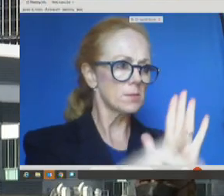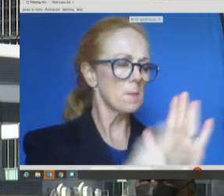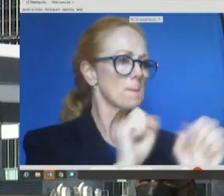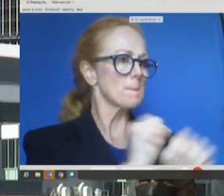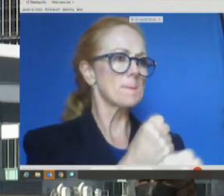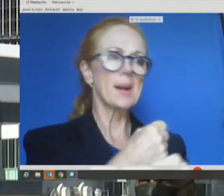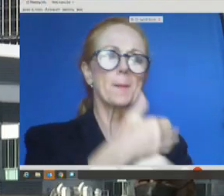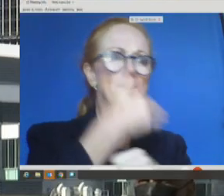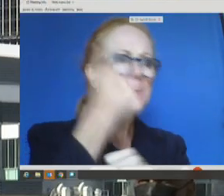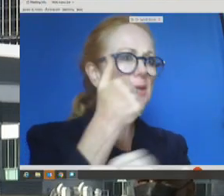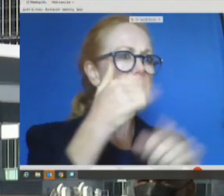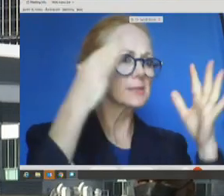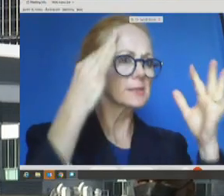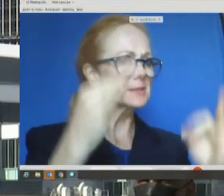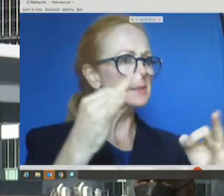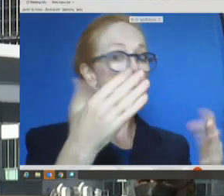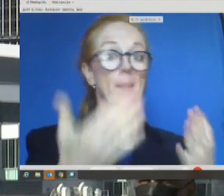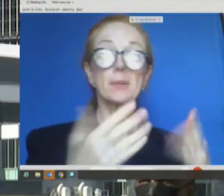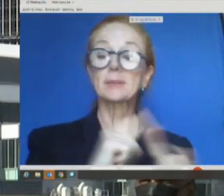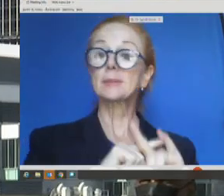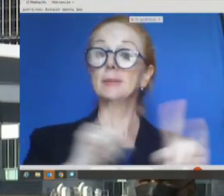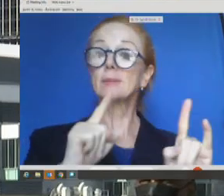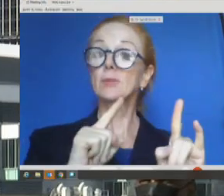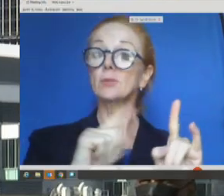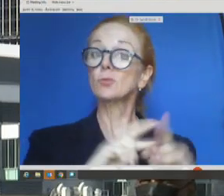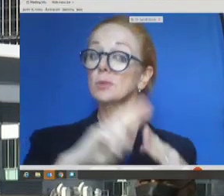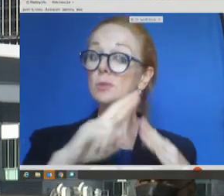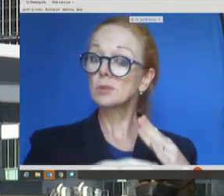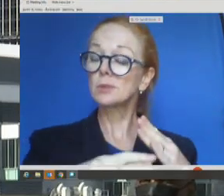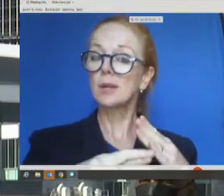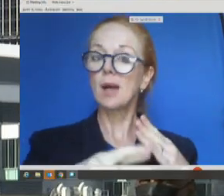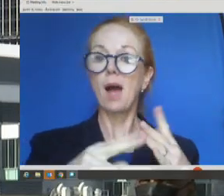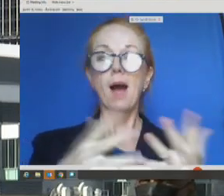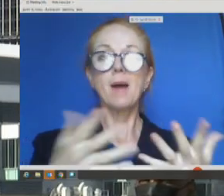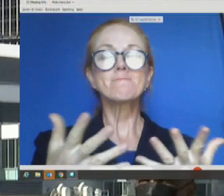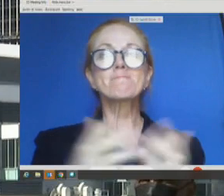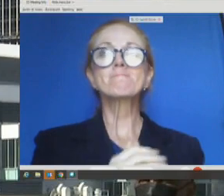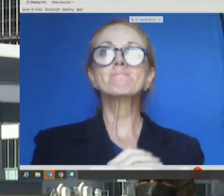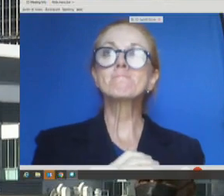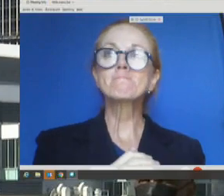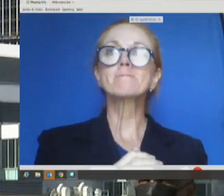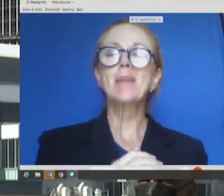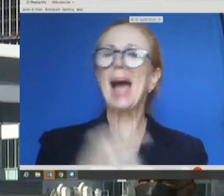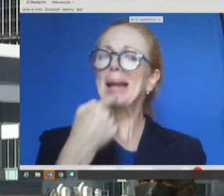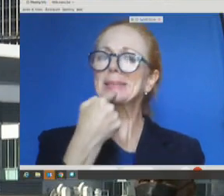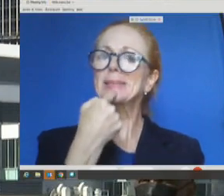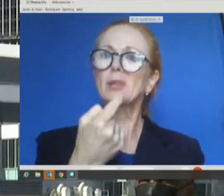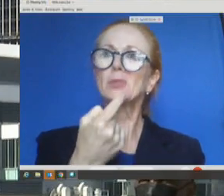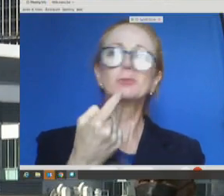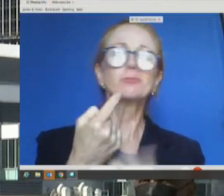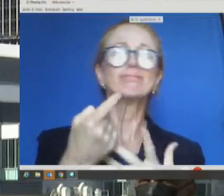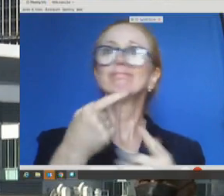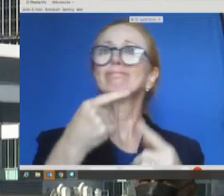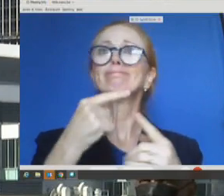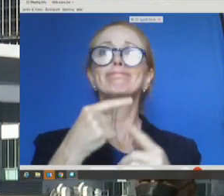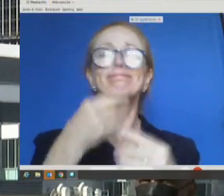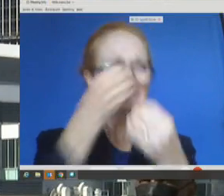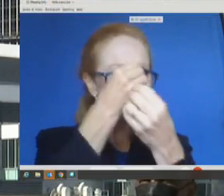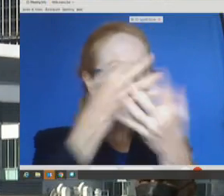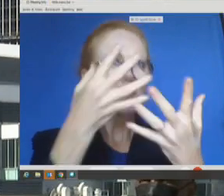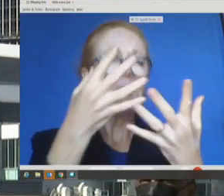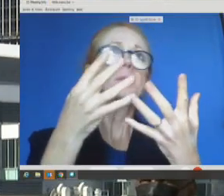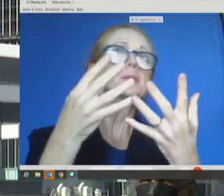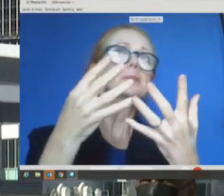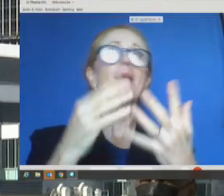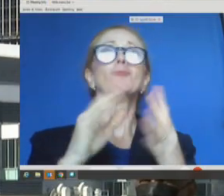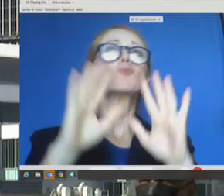outcome. You know, I could stand here all day and tell you how many great contacts that our